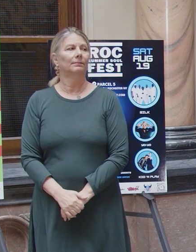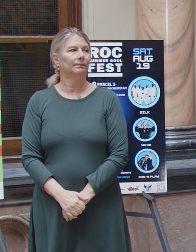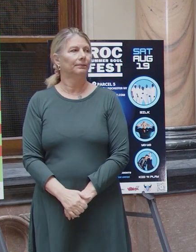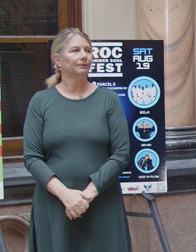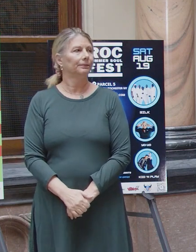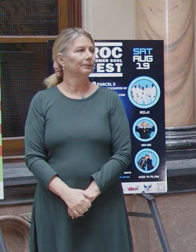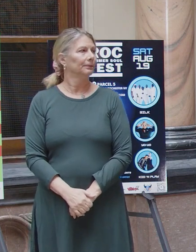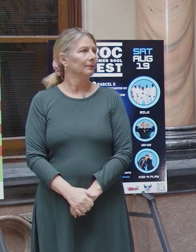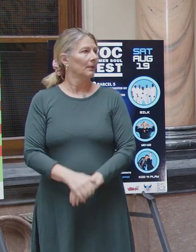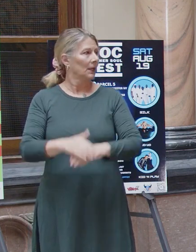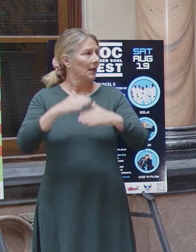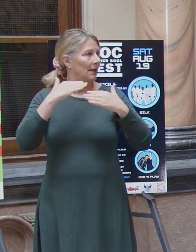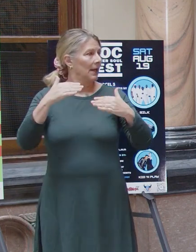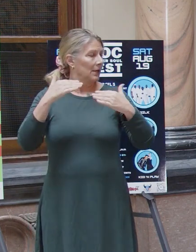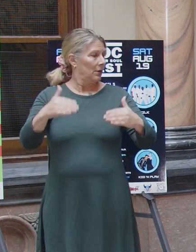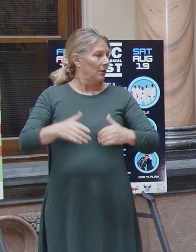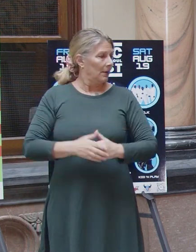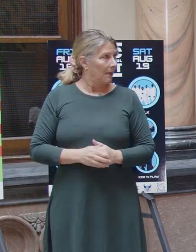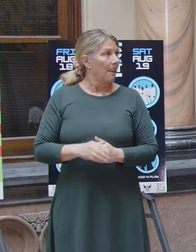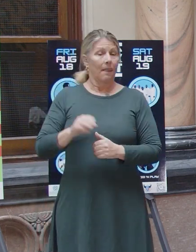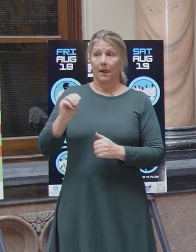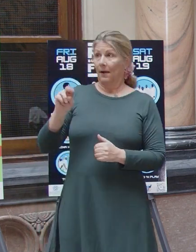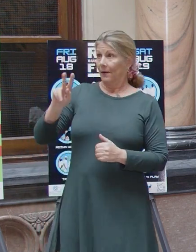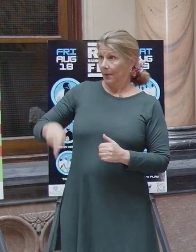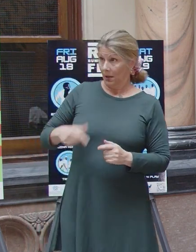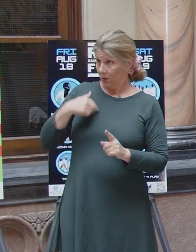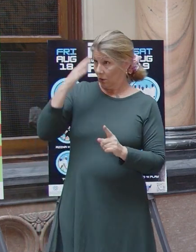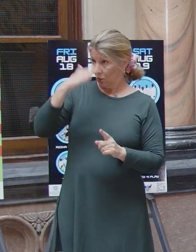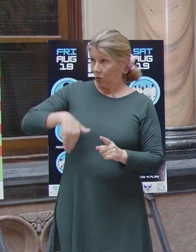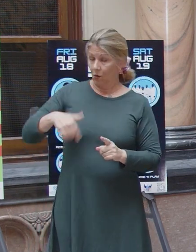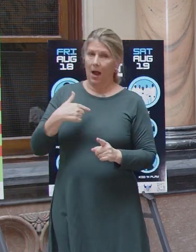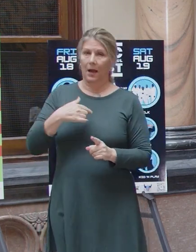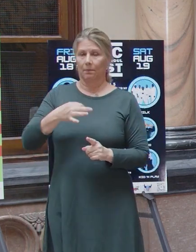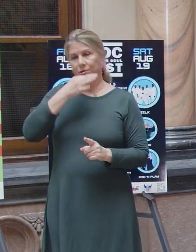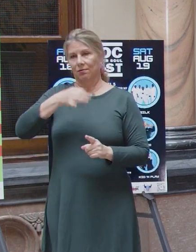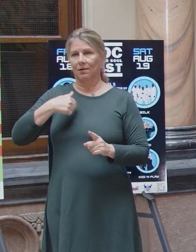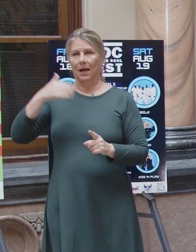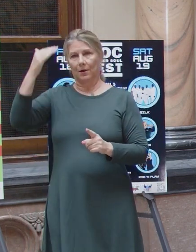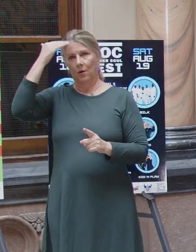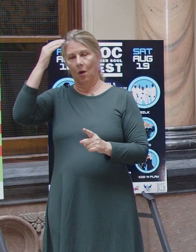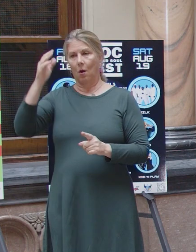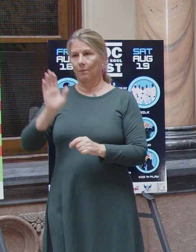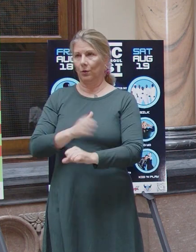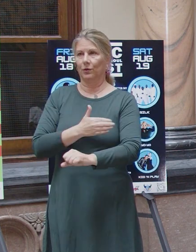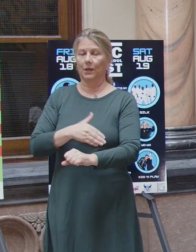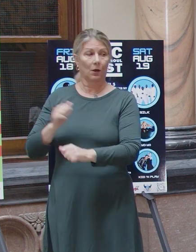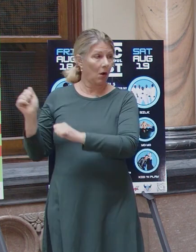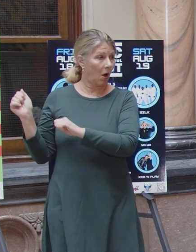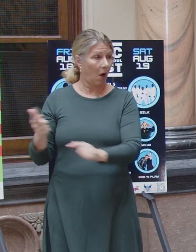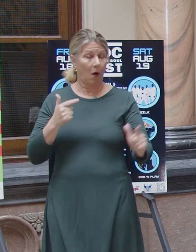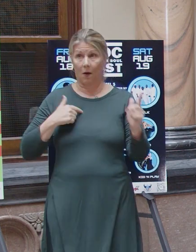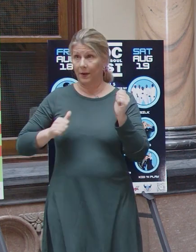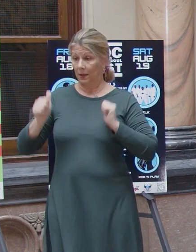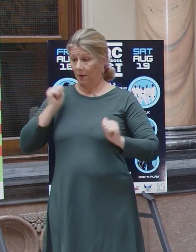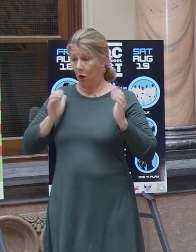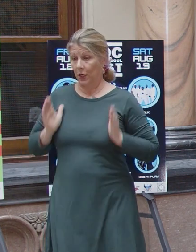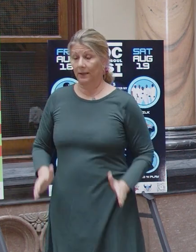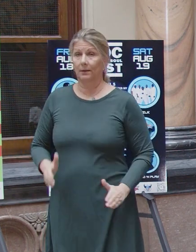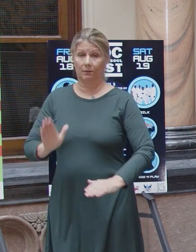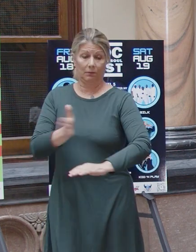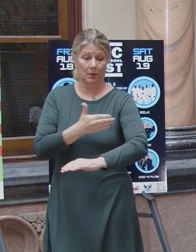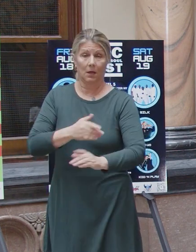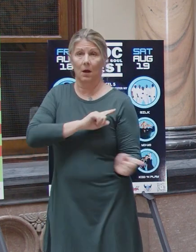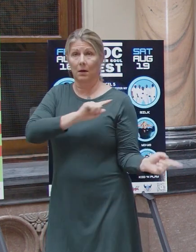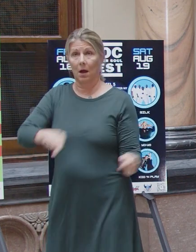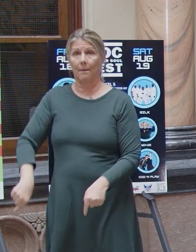Thank you, Deborah, and thank you, MVP Health. Now, you guys know I'm a music head. I know all about music. All these artists that are coming have